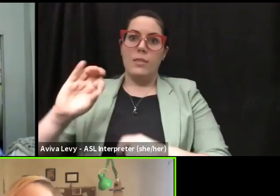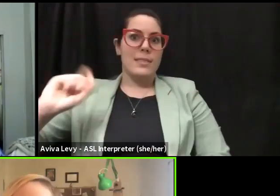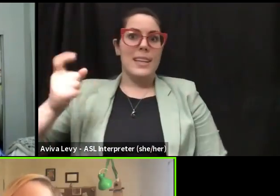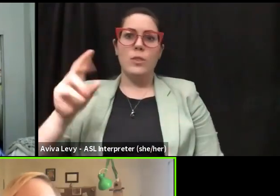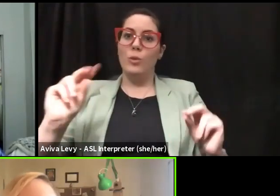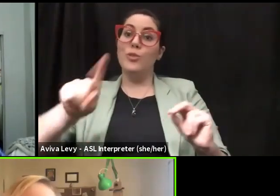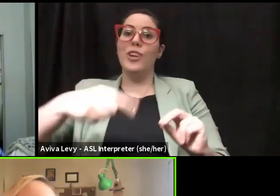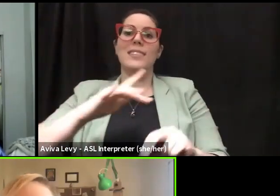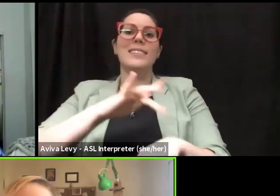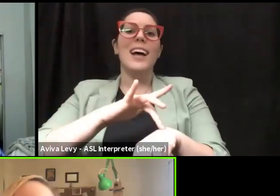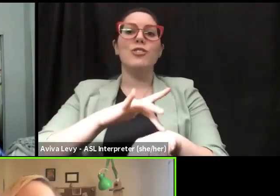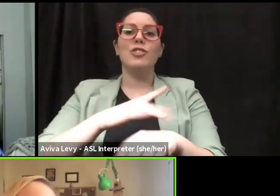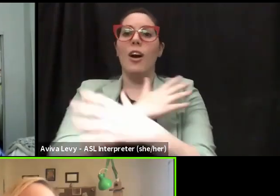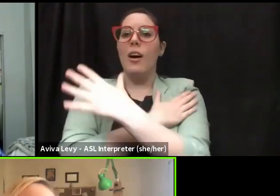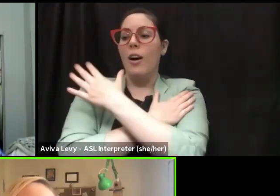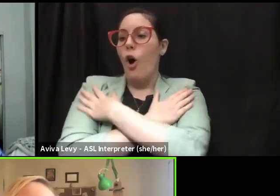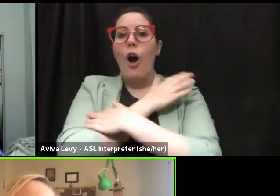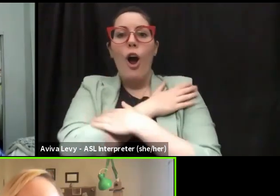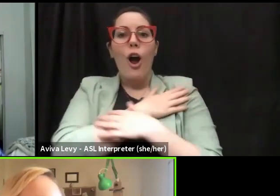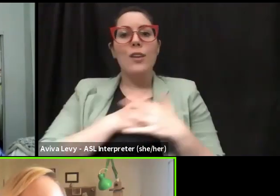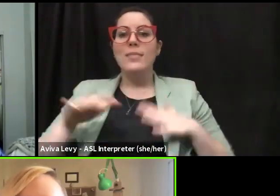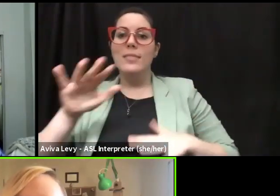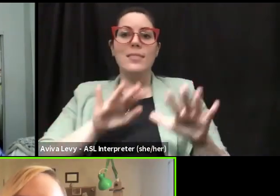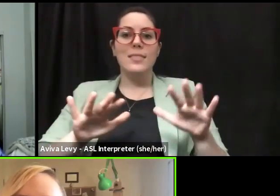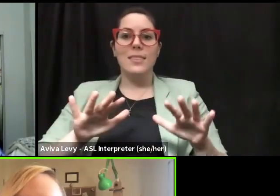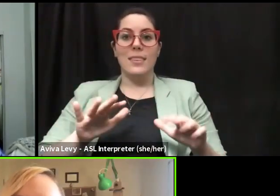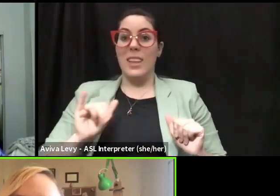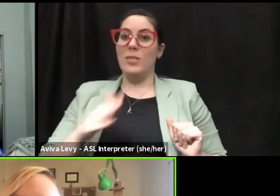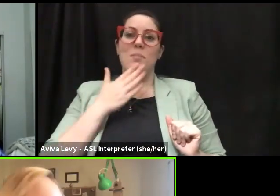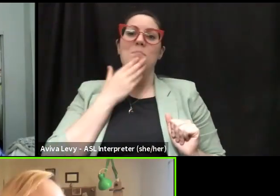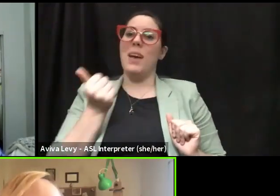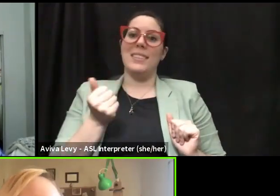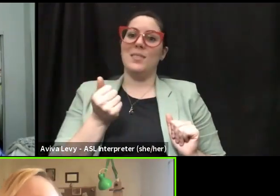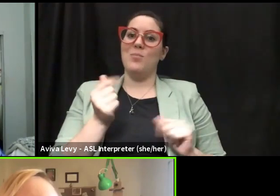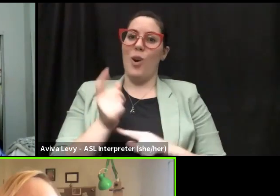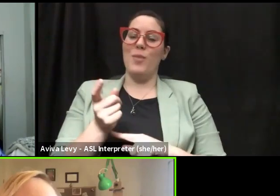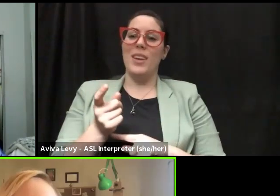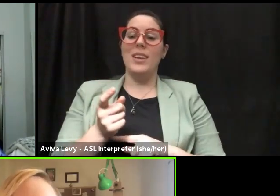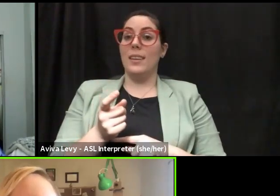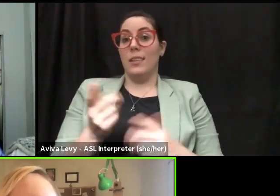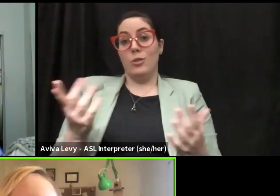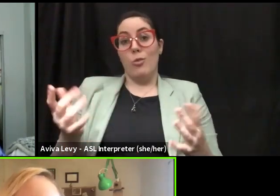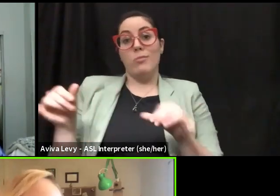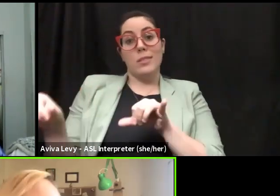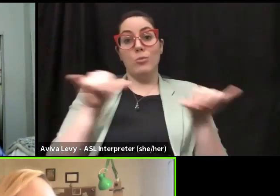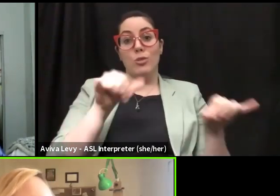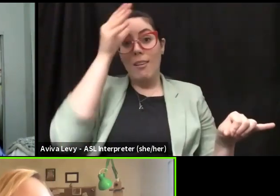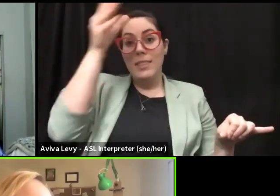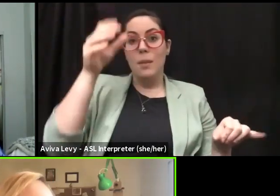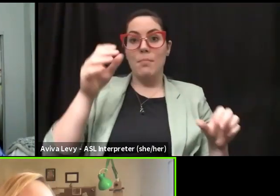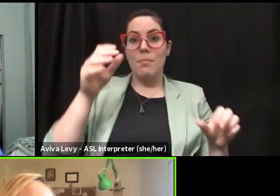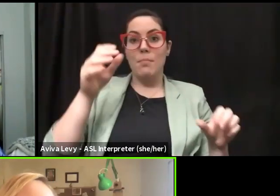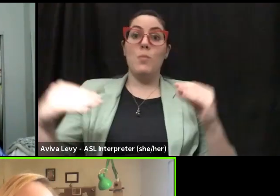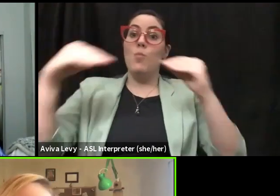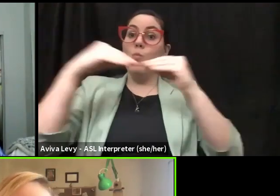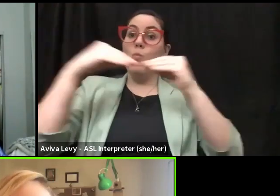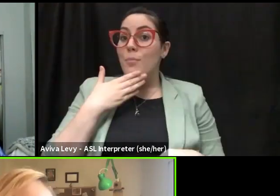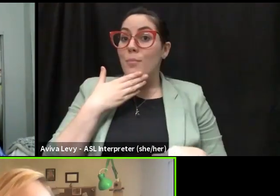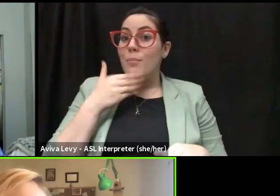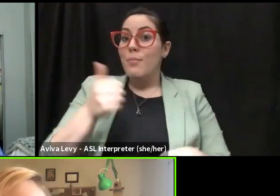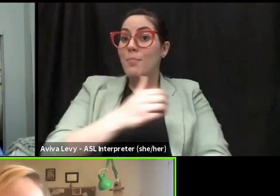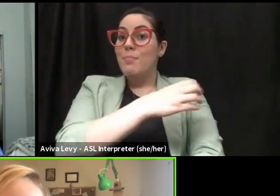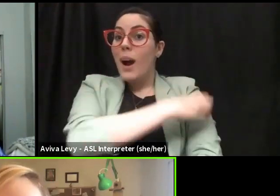and hands. And there can be something just as powerful, sometimes more powerful, by having a creative